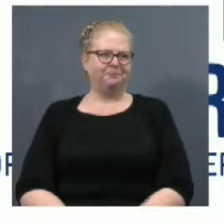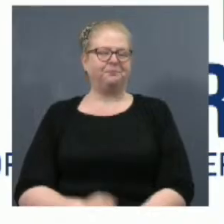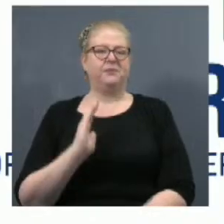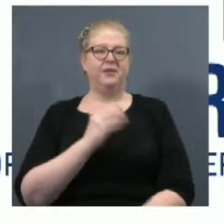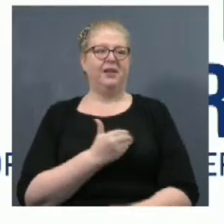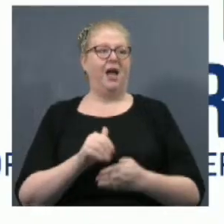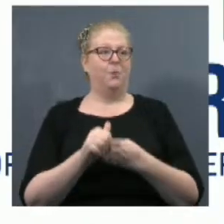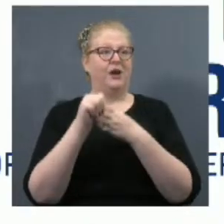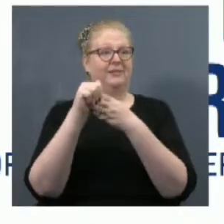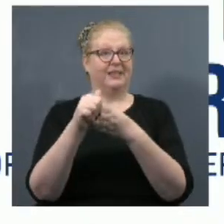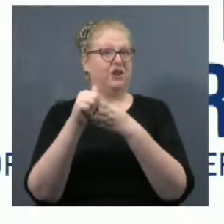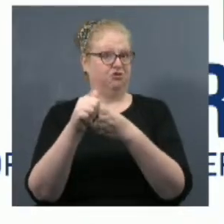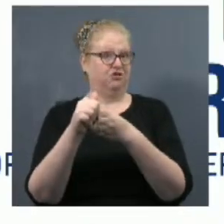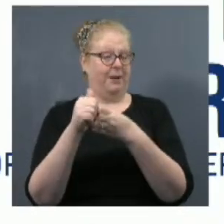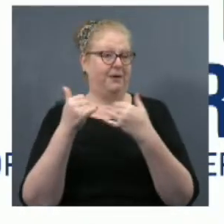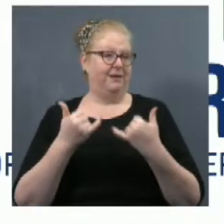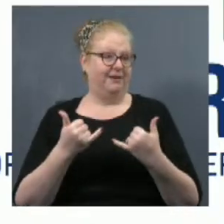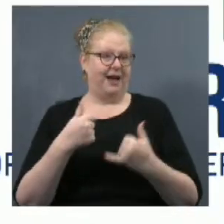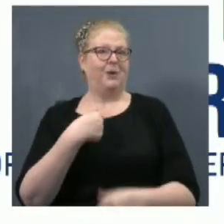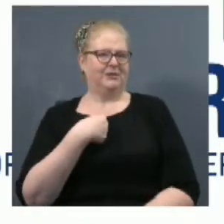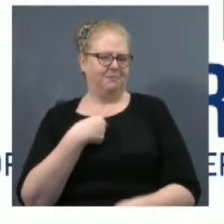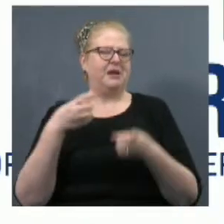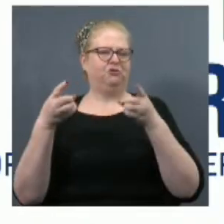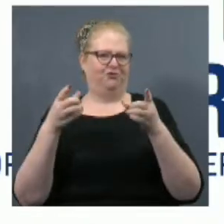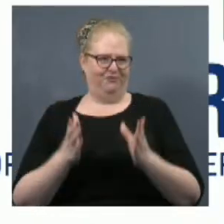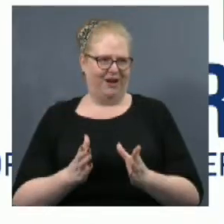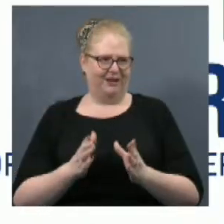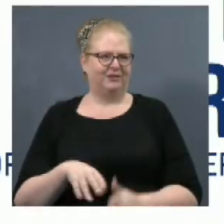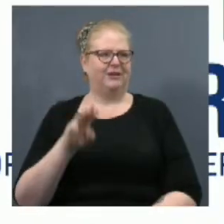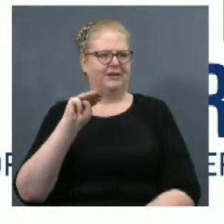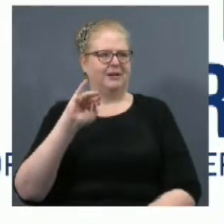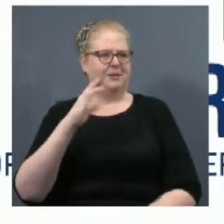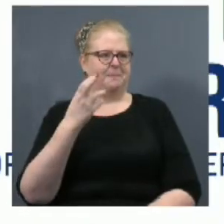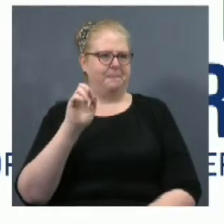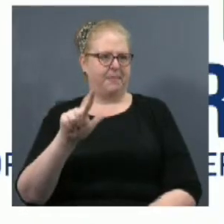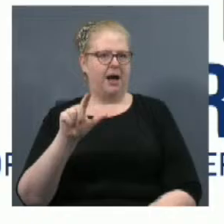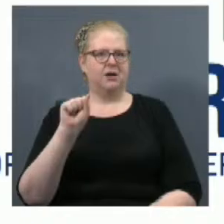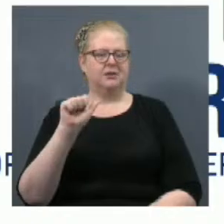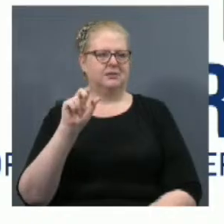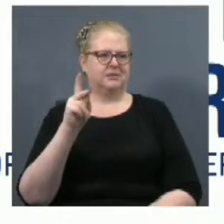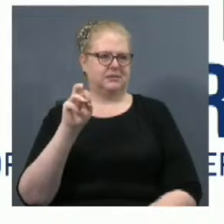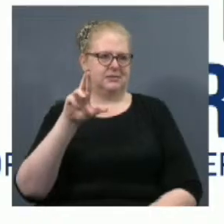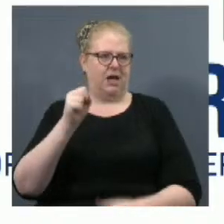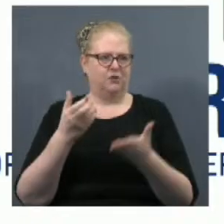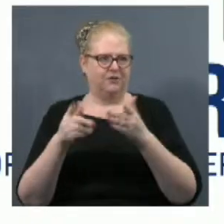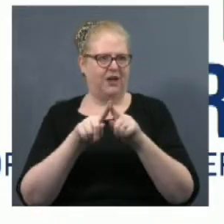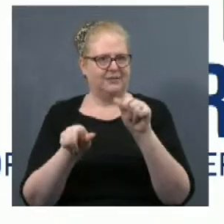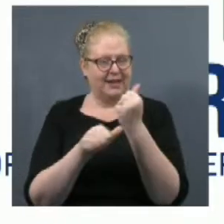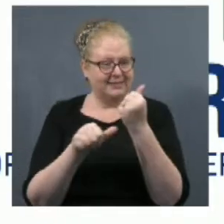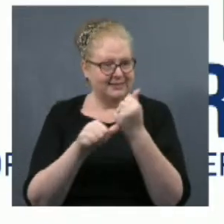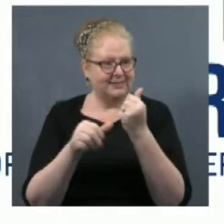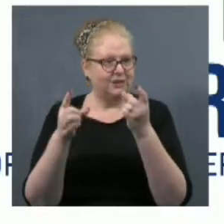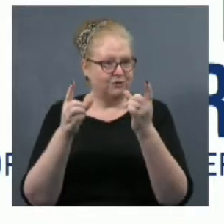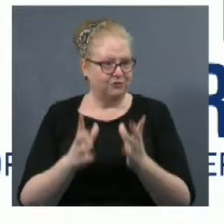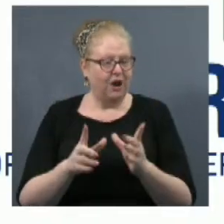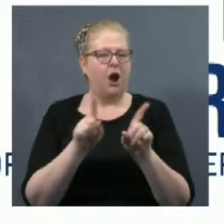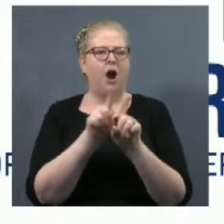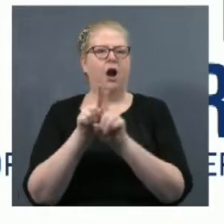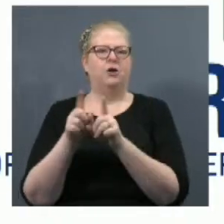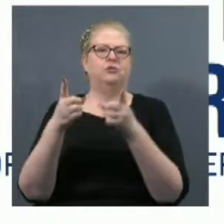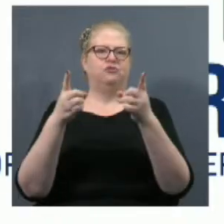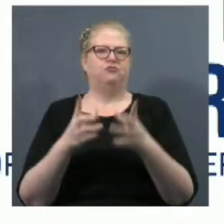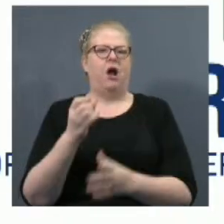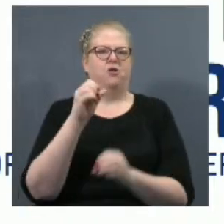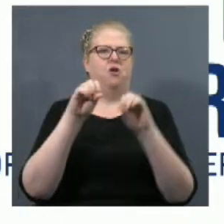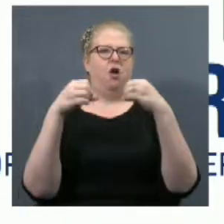Our leadership is, of course, me as the director. Michael Sanders serves as the assistant director. He is also the director of the